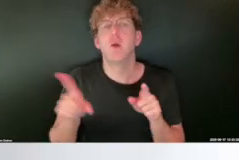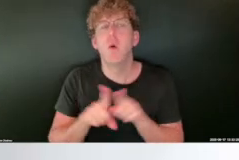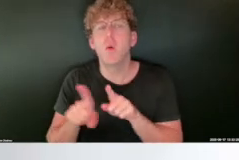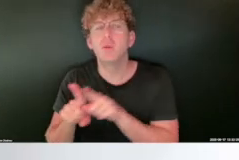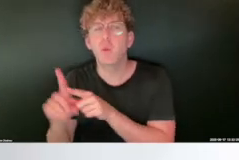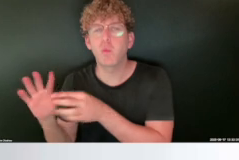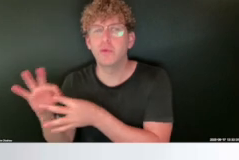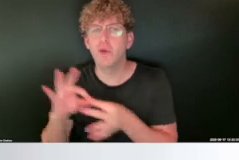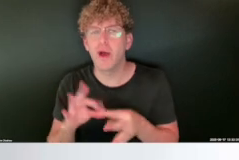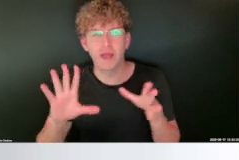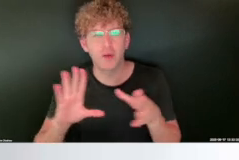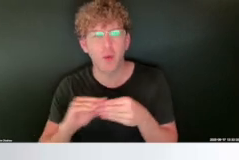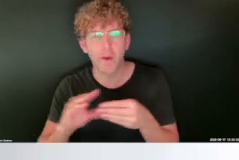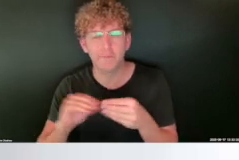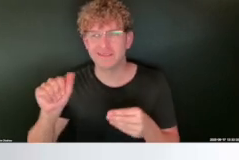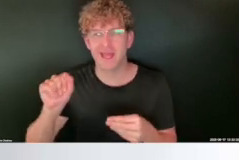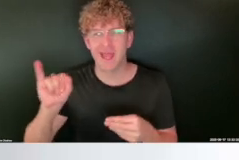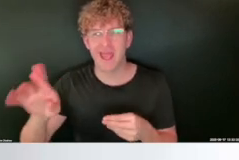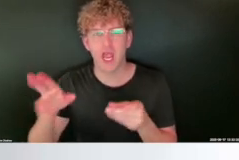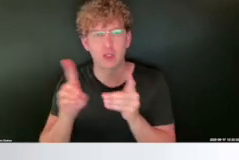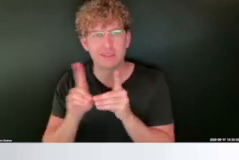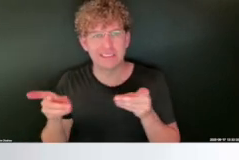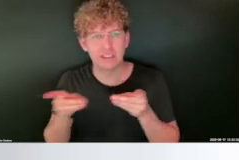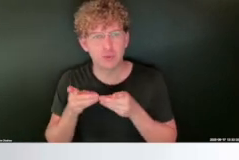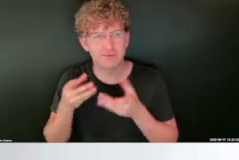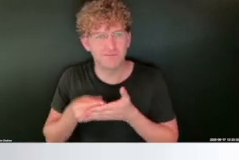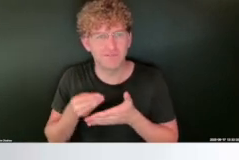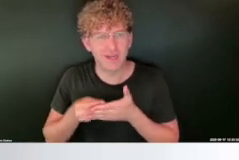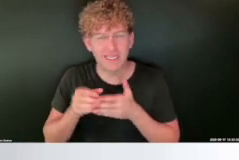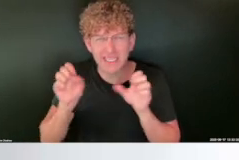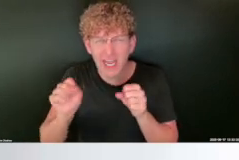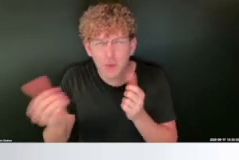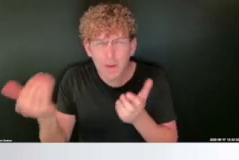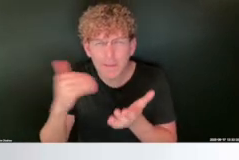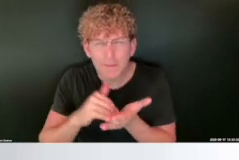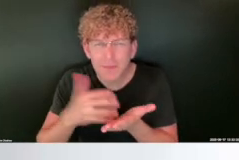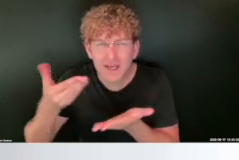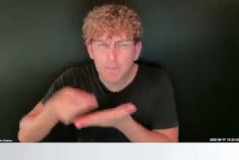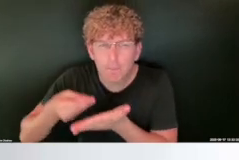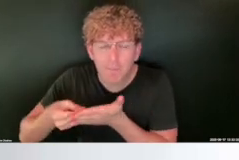Air District funding, can you repeat what funding source those allocations come from?